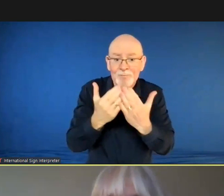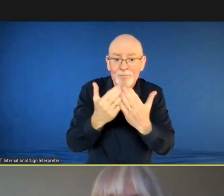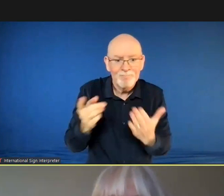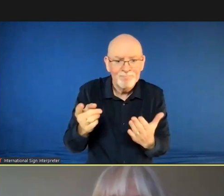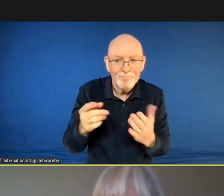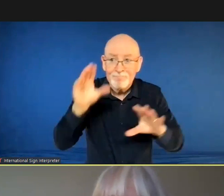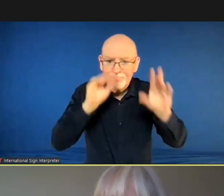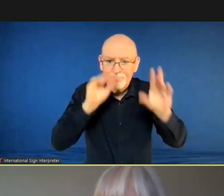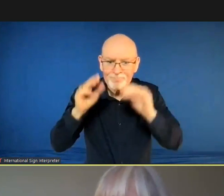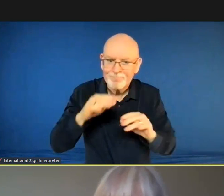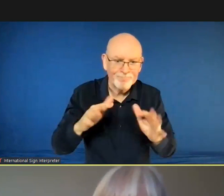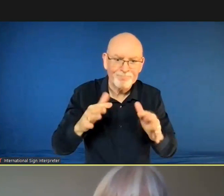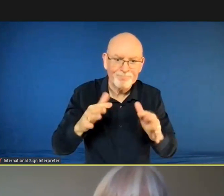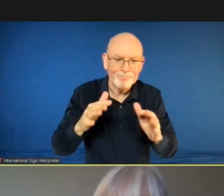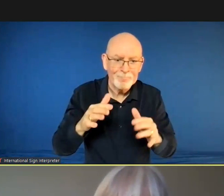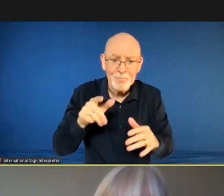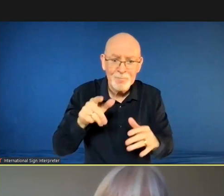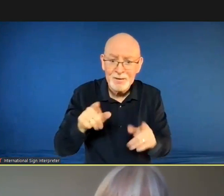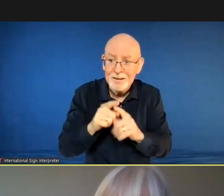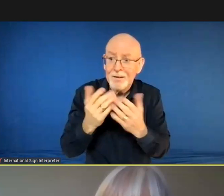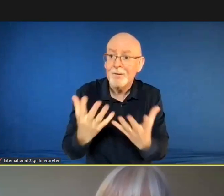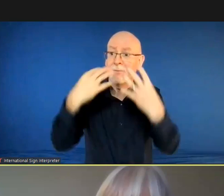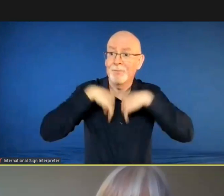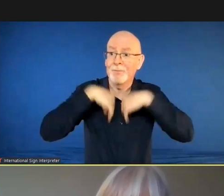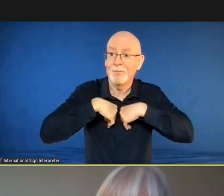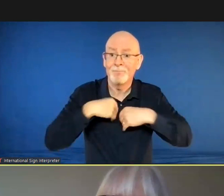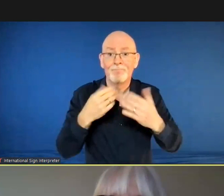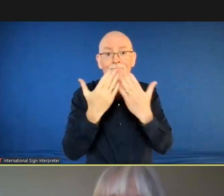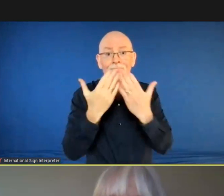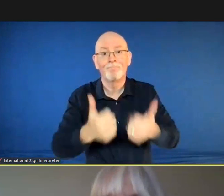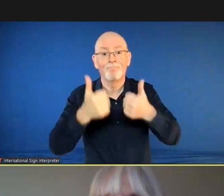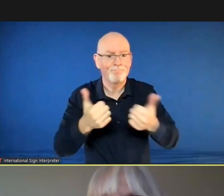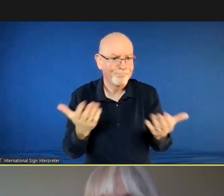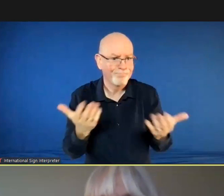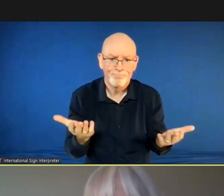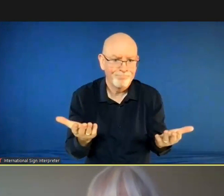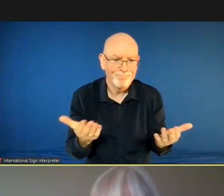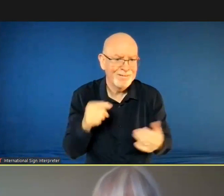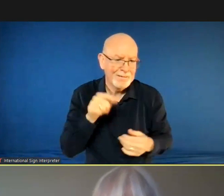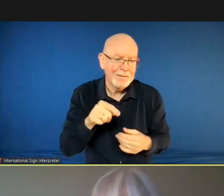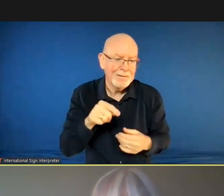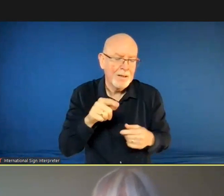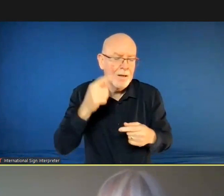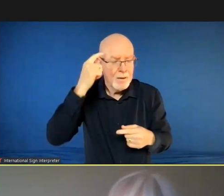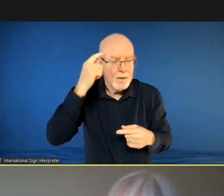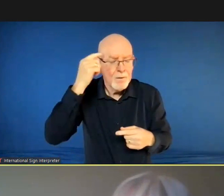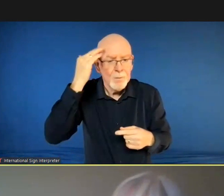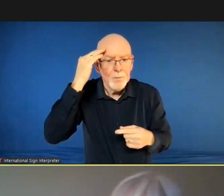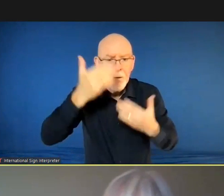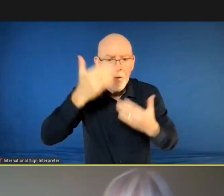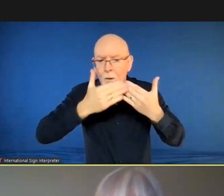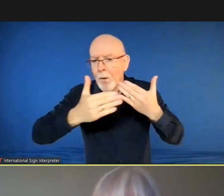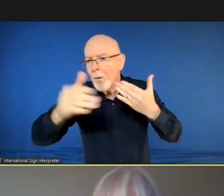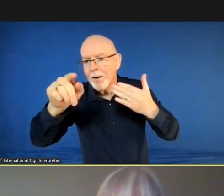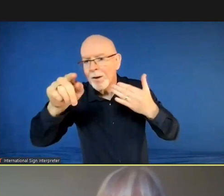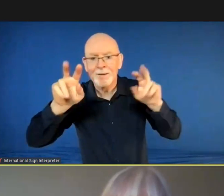is a long-term issue in many respects, but there are smaller and simpler approaches and interventions that